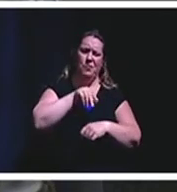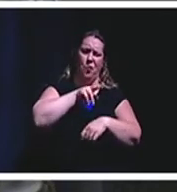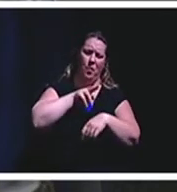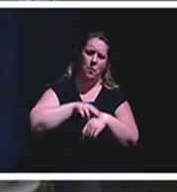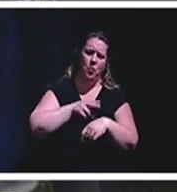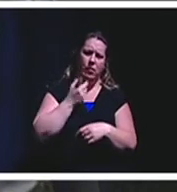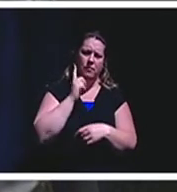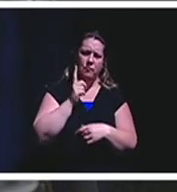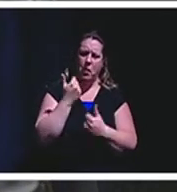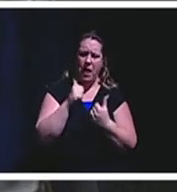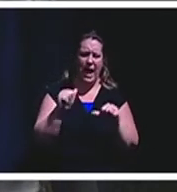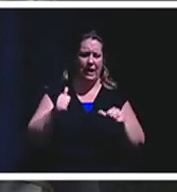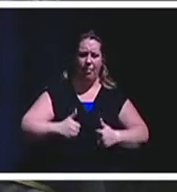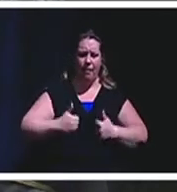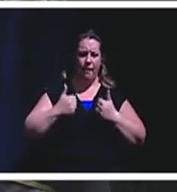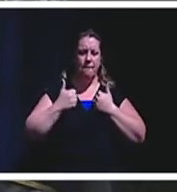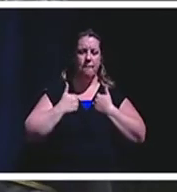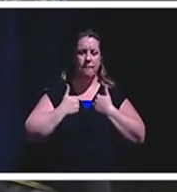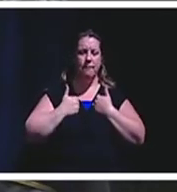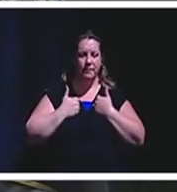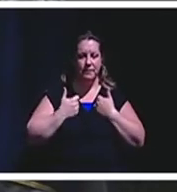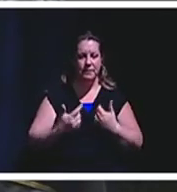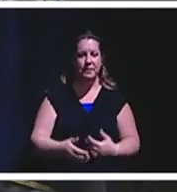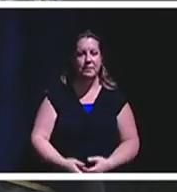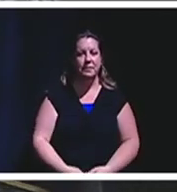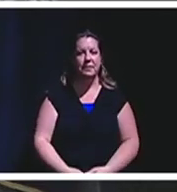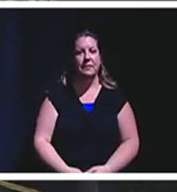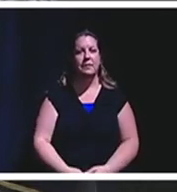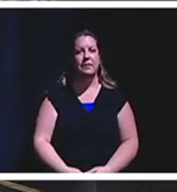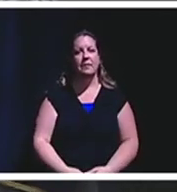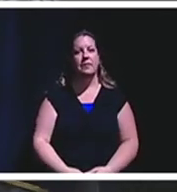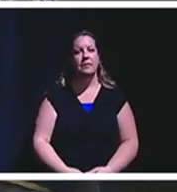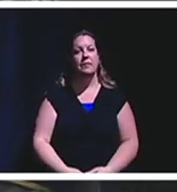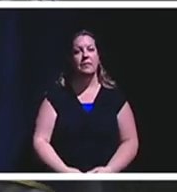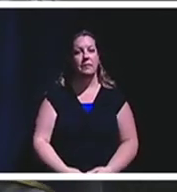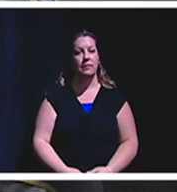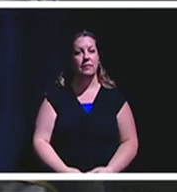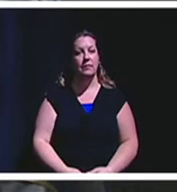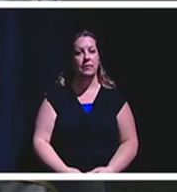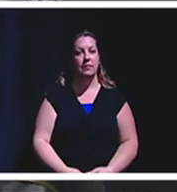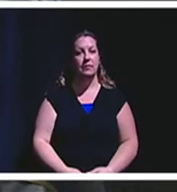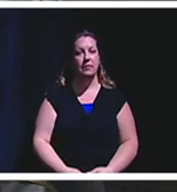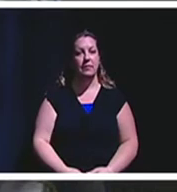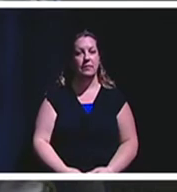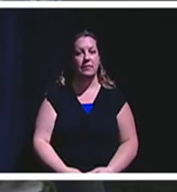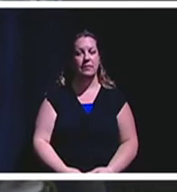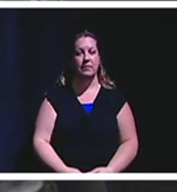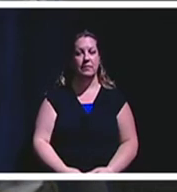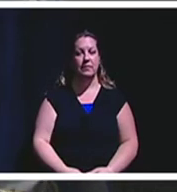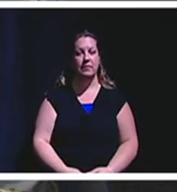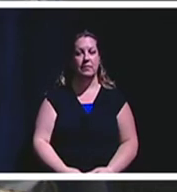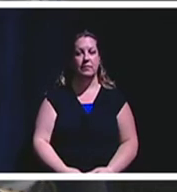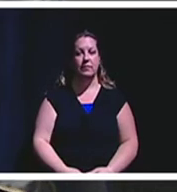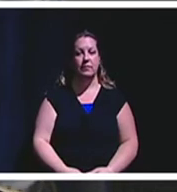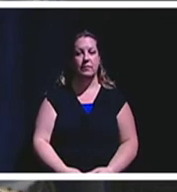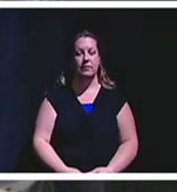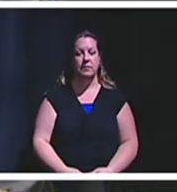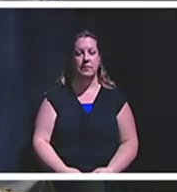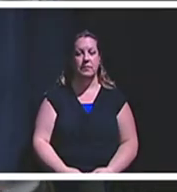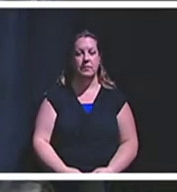significant transition in life. But while this notion may have been scary